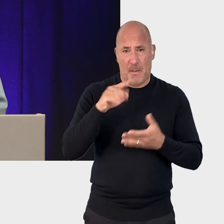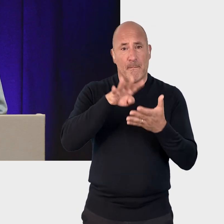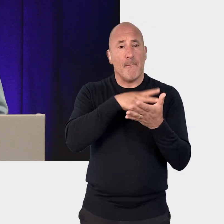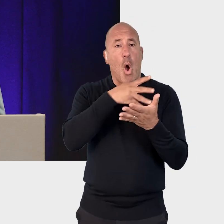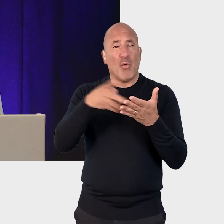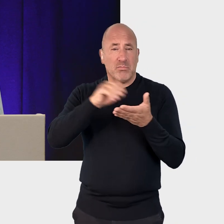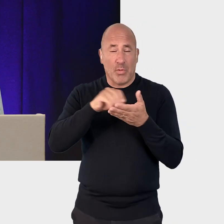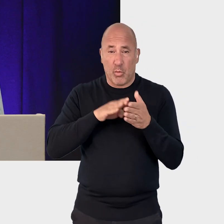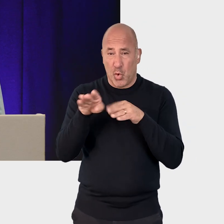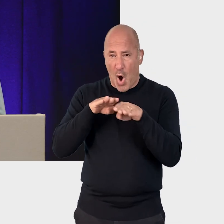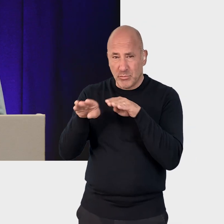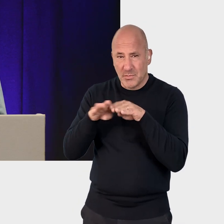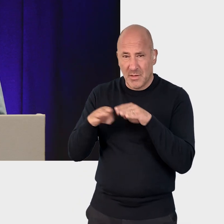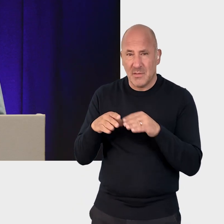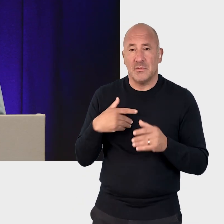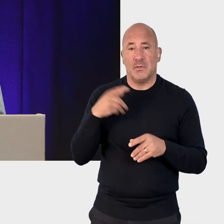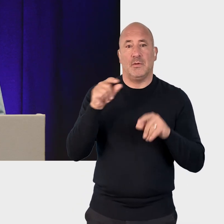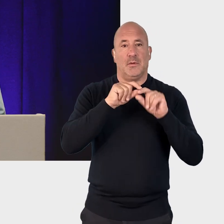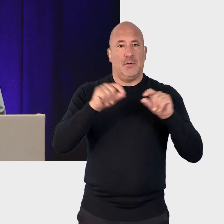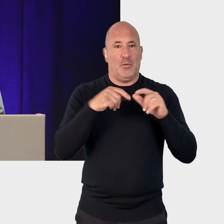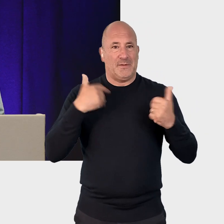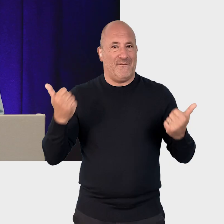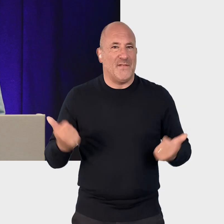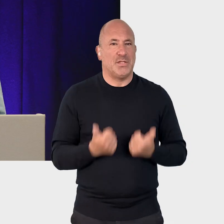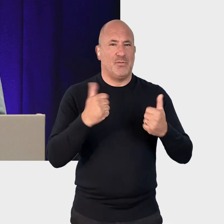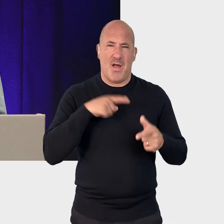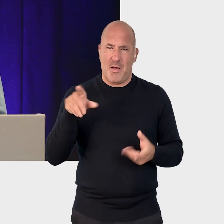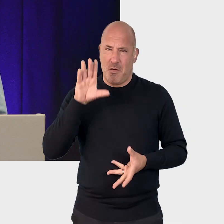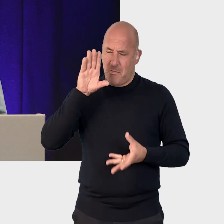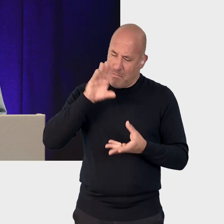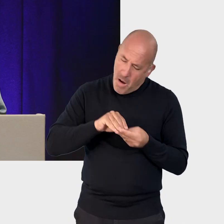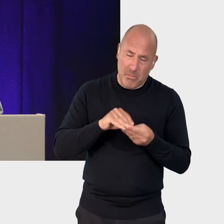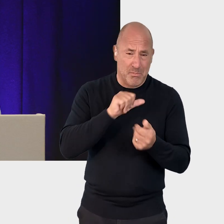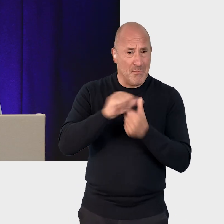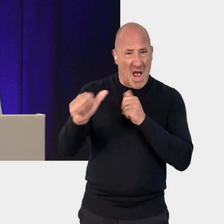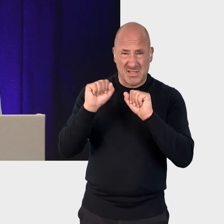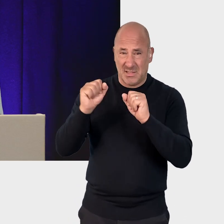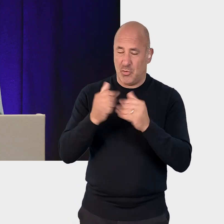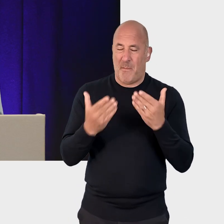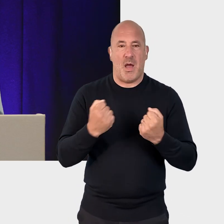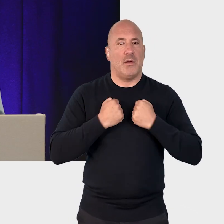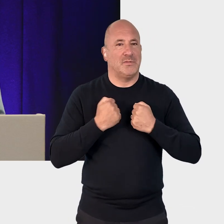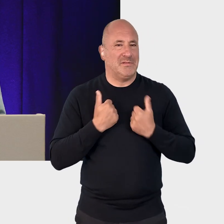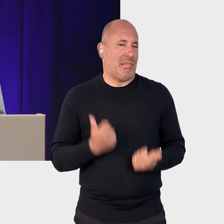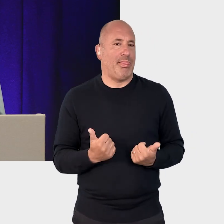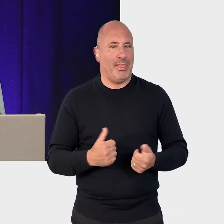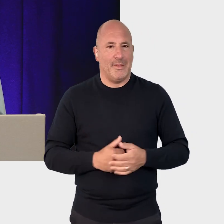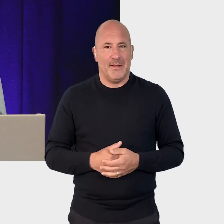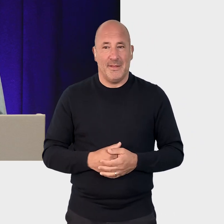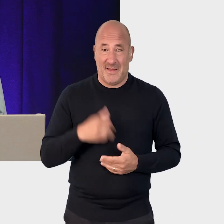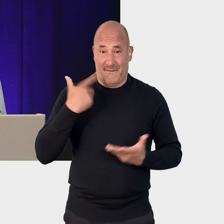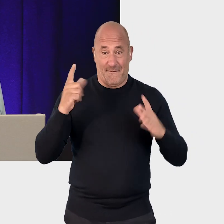earlier, wrote a poem inspired by rehearsals. I'd like to share some lines from it to finish because they feel like they sum this up much better than we